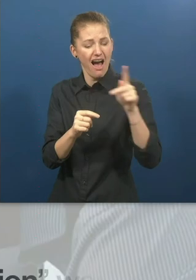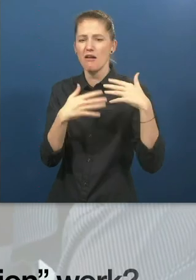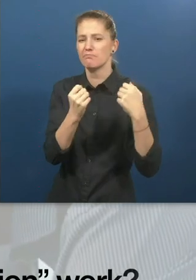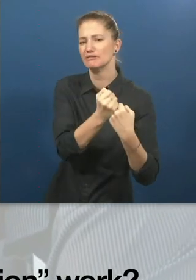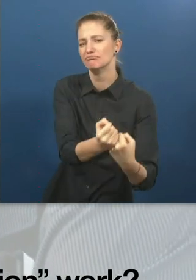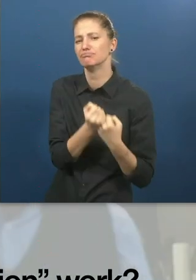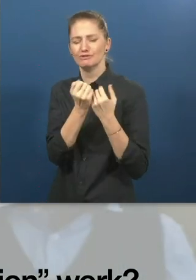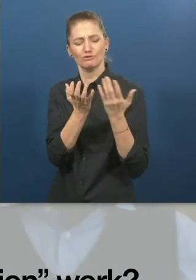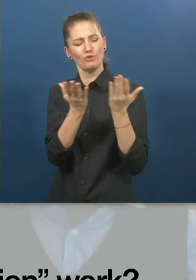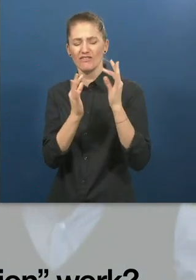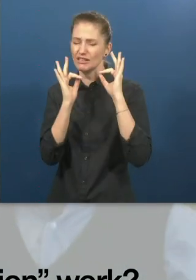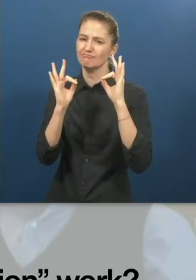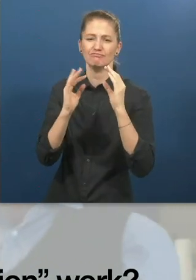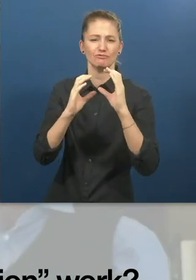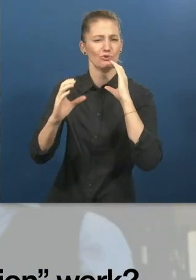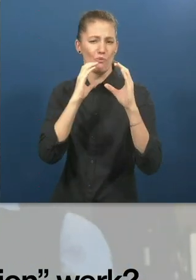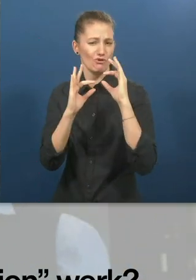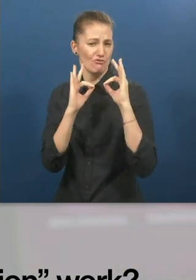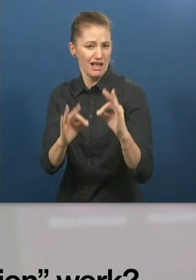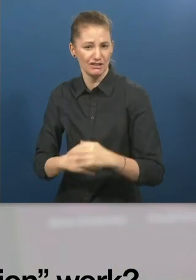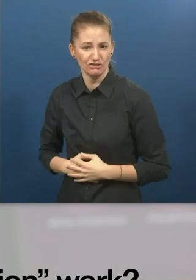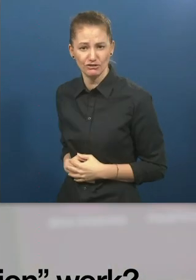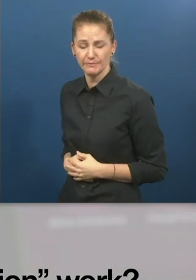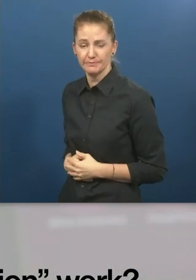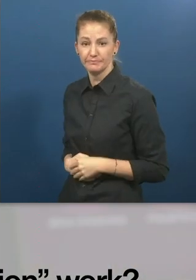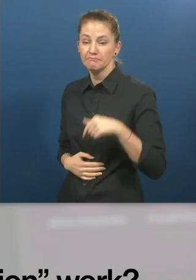How does Pedius Work Inclusion work?